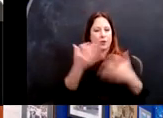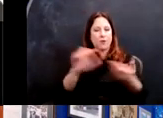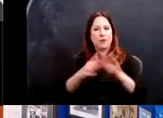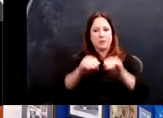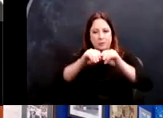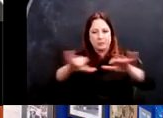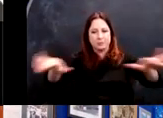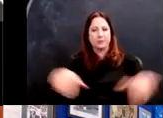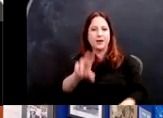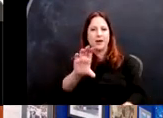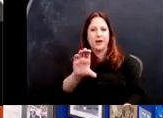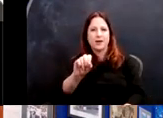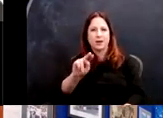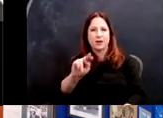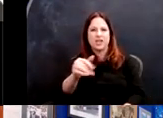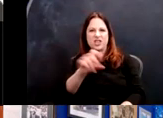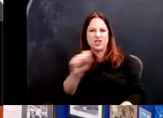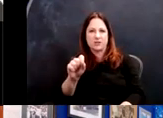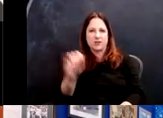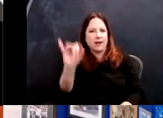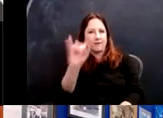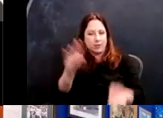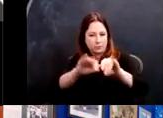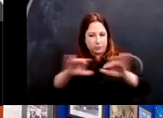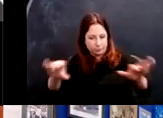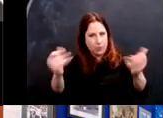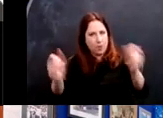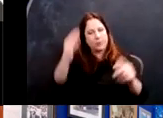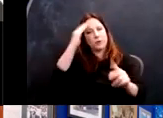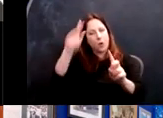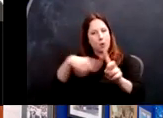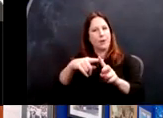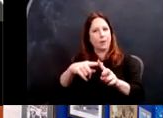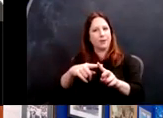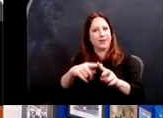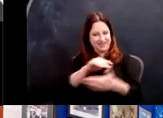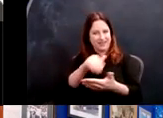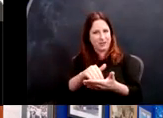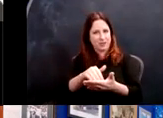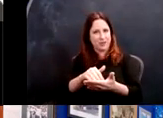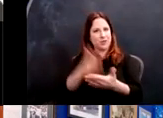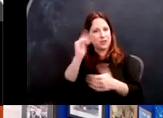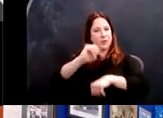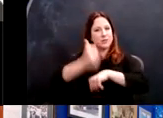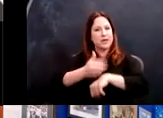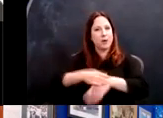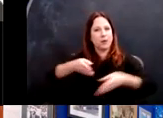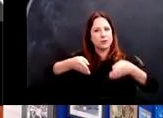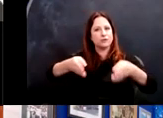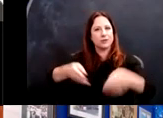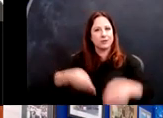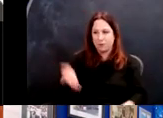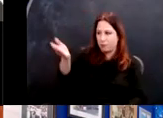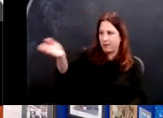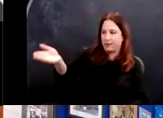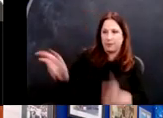can't that's why we like to have our centers on the street, that people can see them. They're visible, they're vocal, they're right